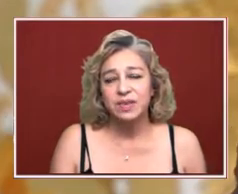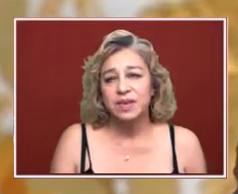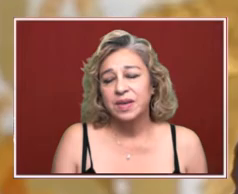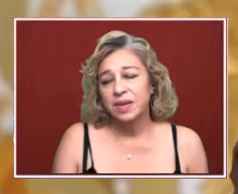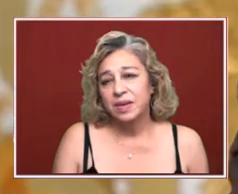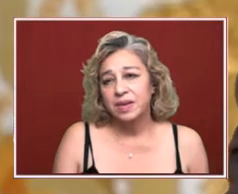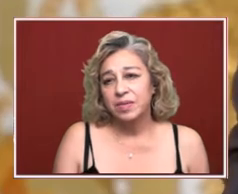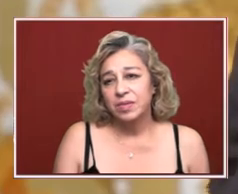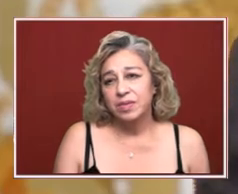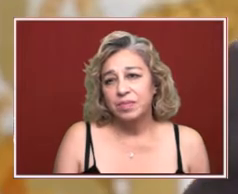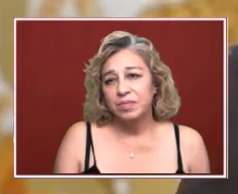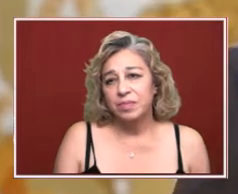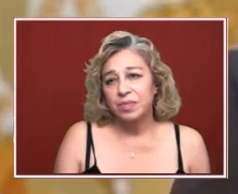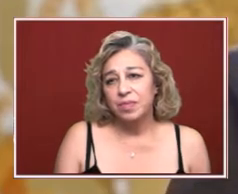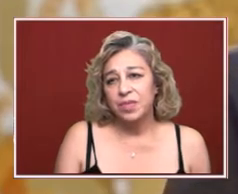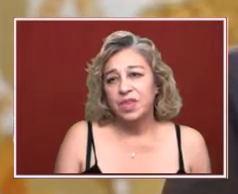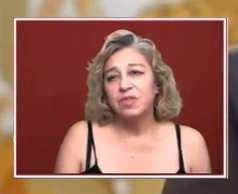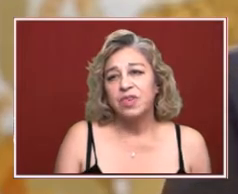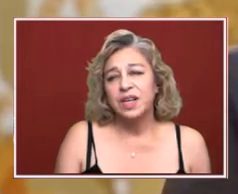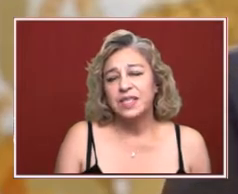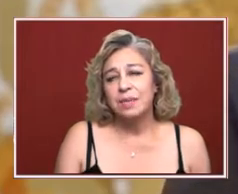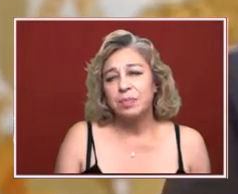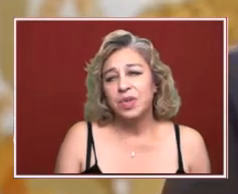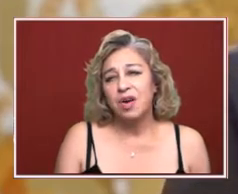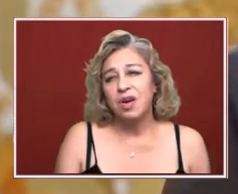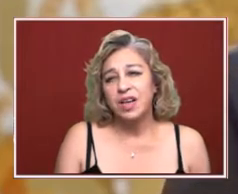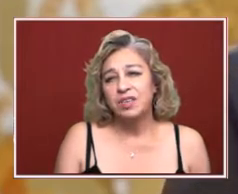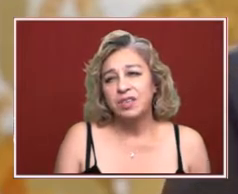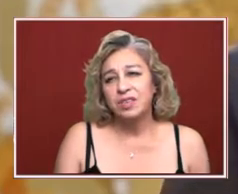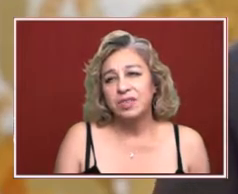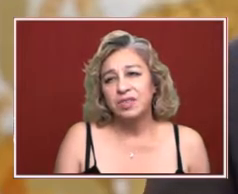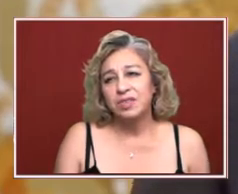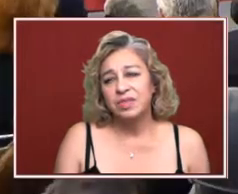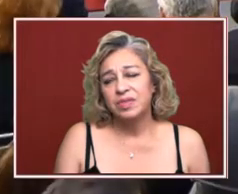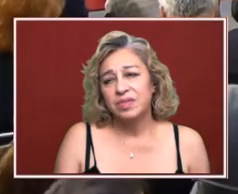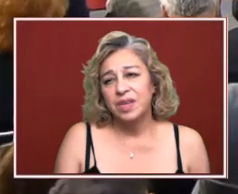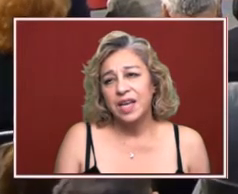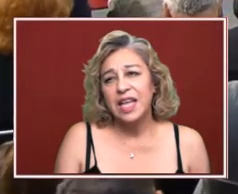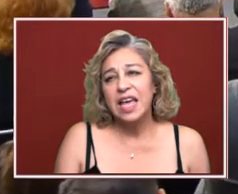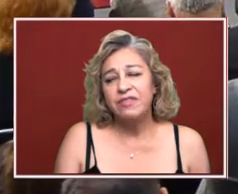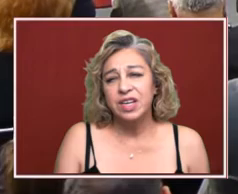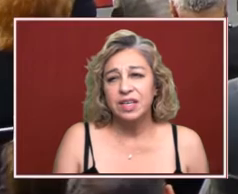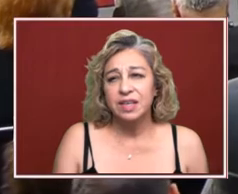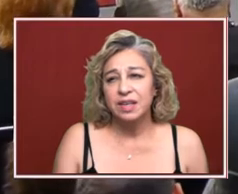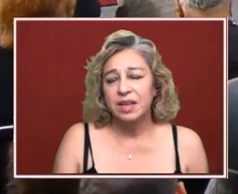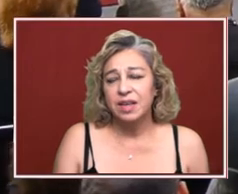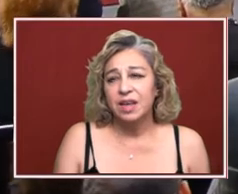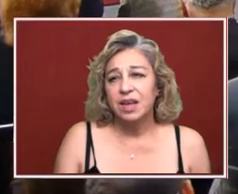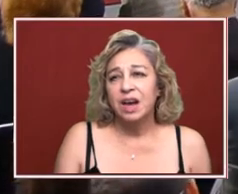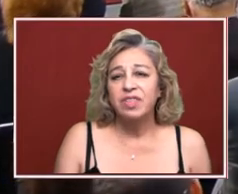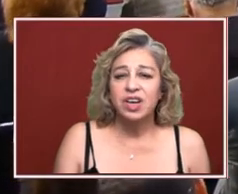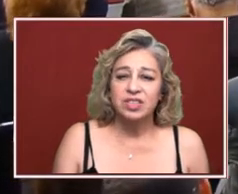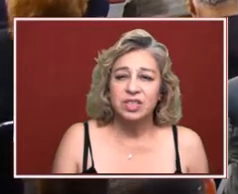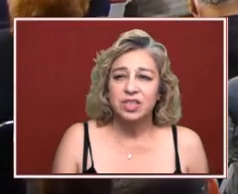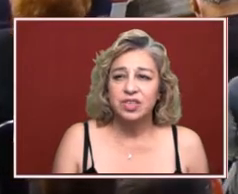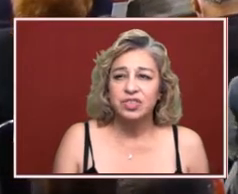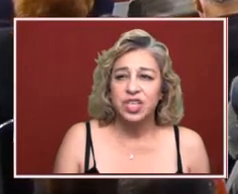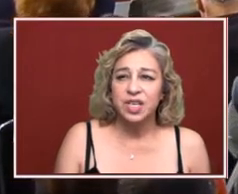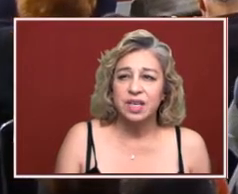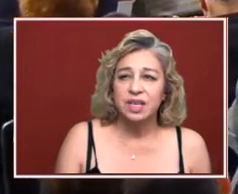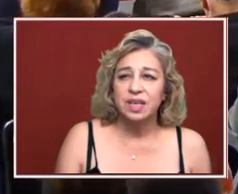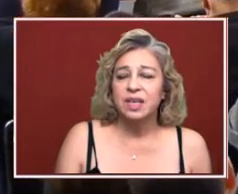established. Por ejemplo, el artículo. For example, Article 11 de la Constitución en